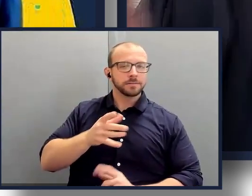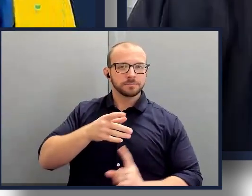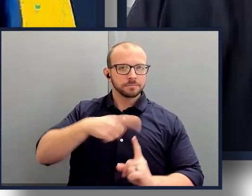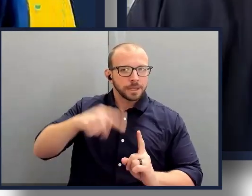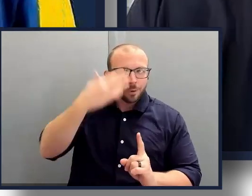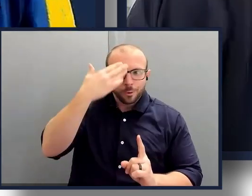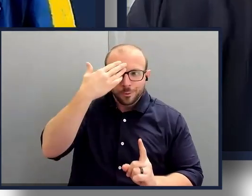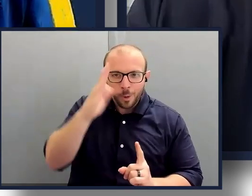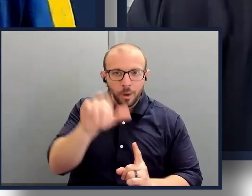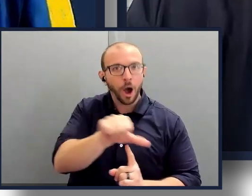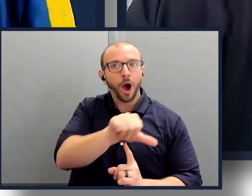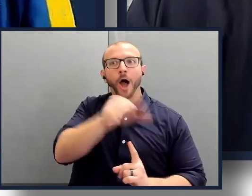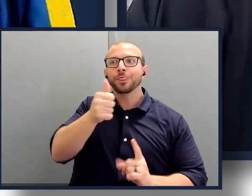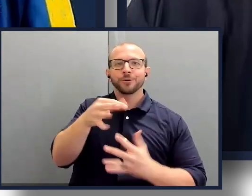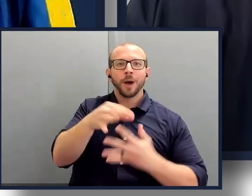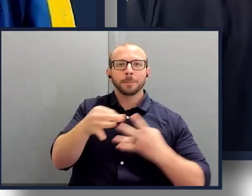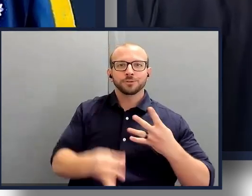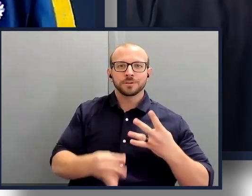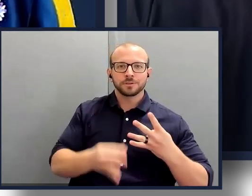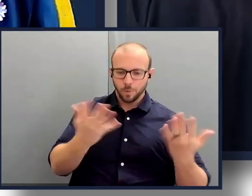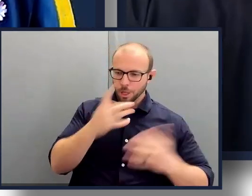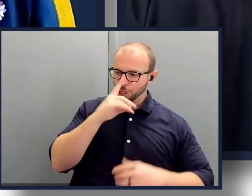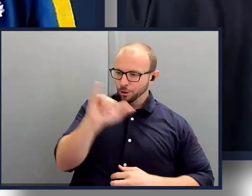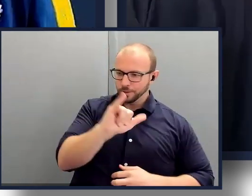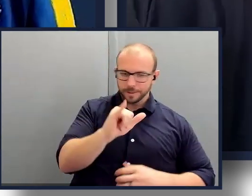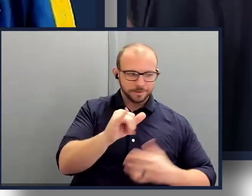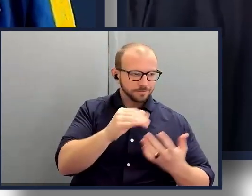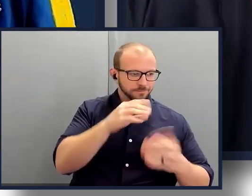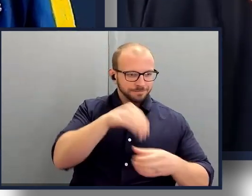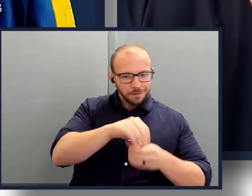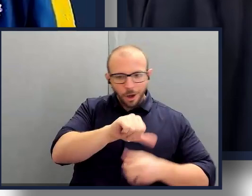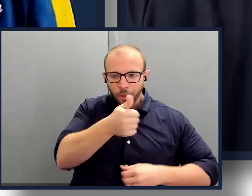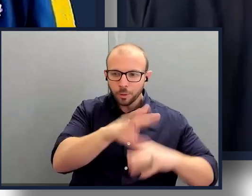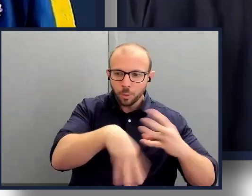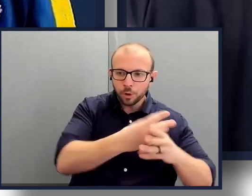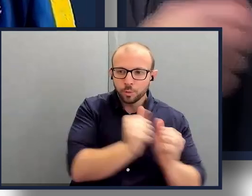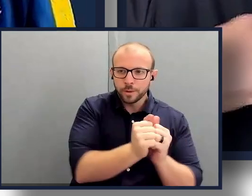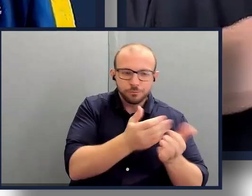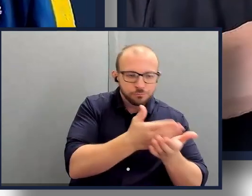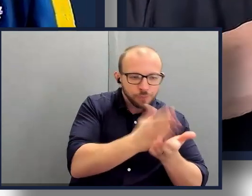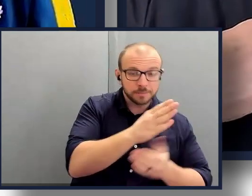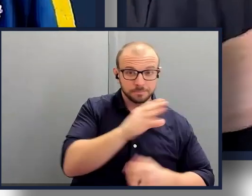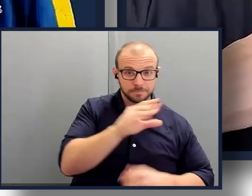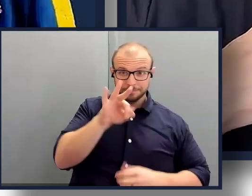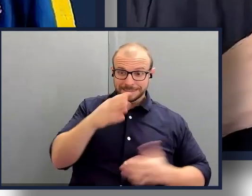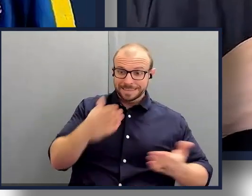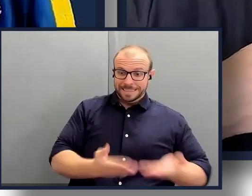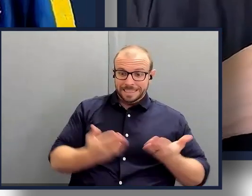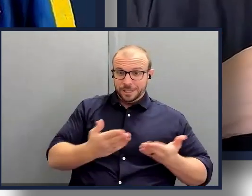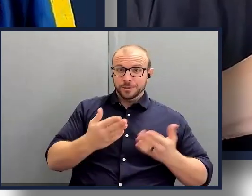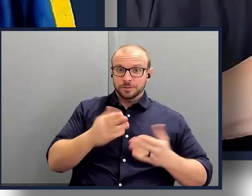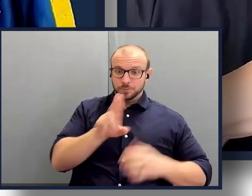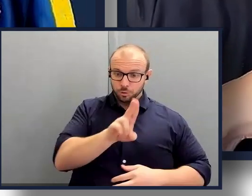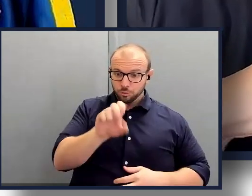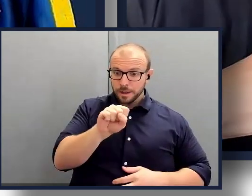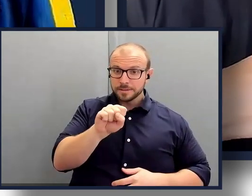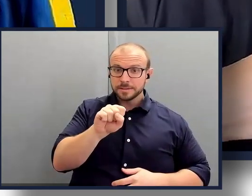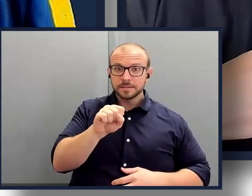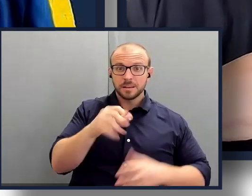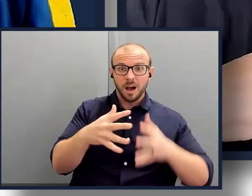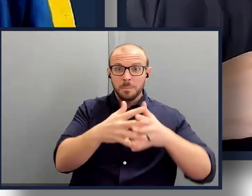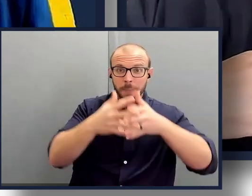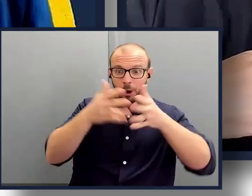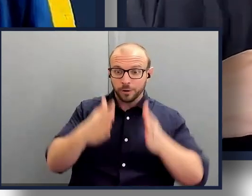If you start taking those rights, individual rights and freedoms away from Americans,